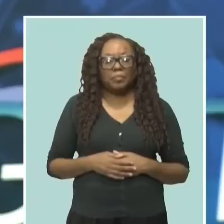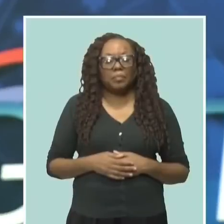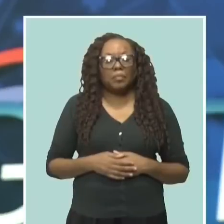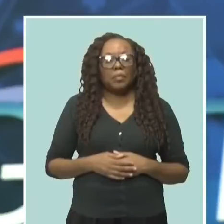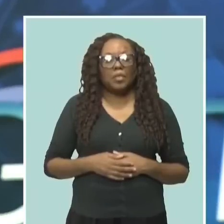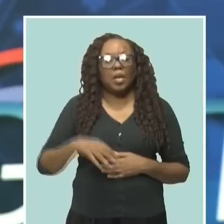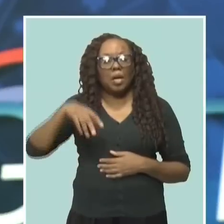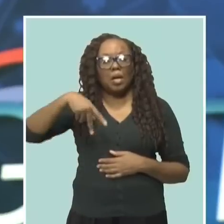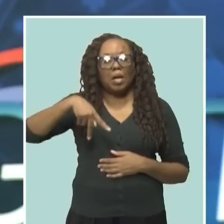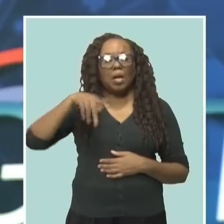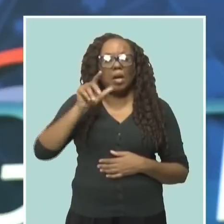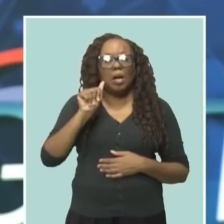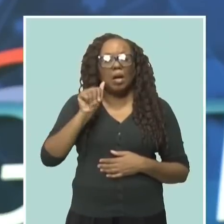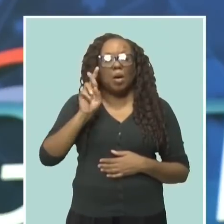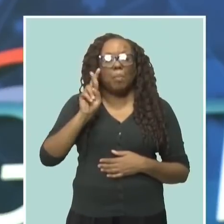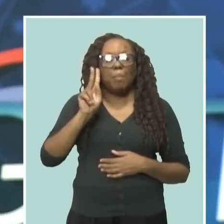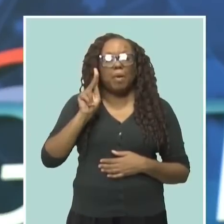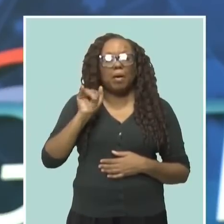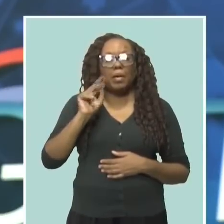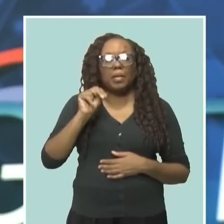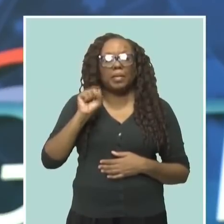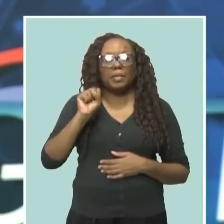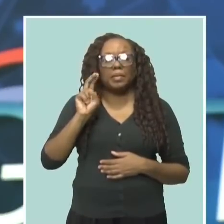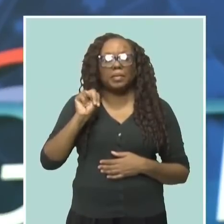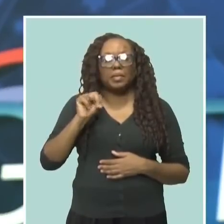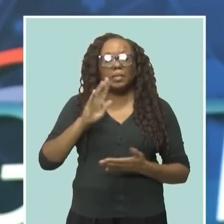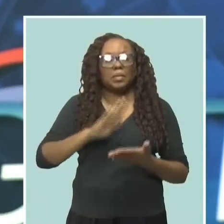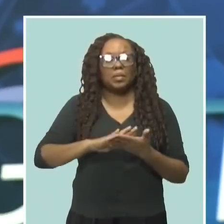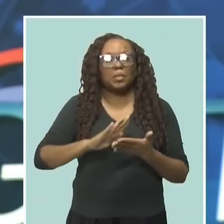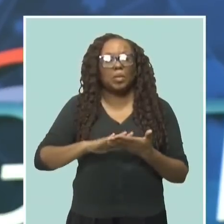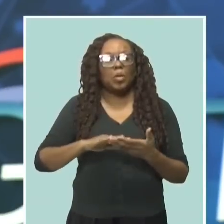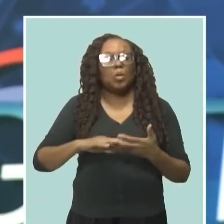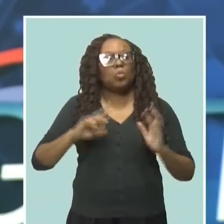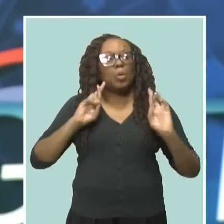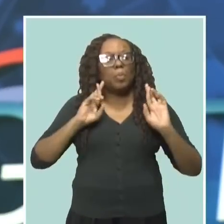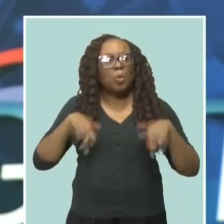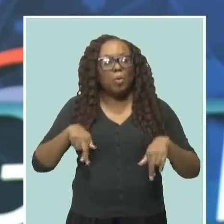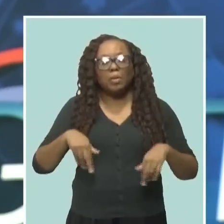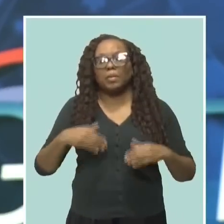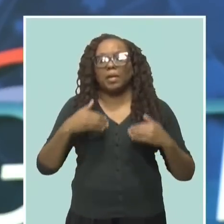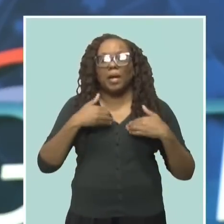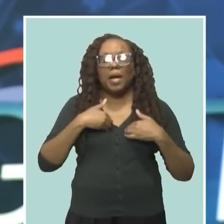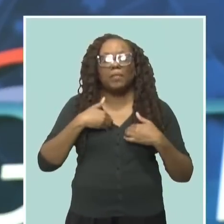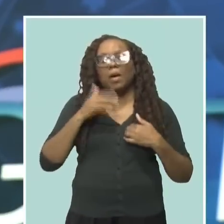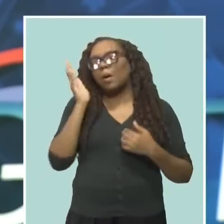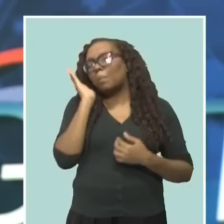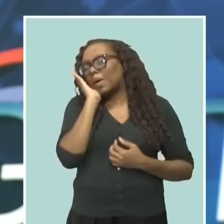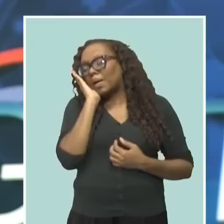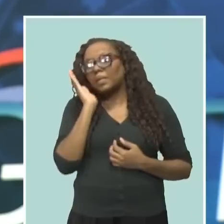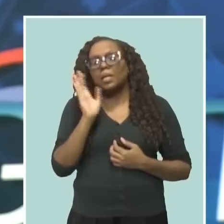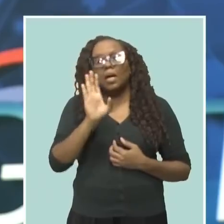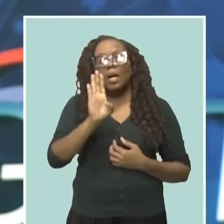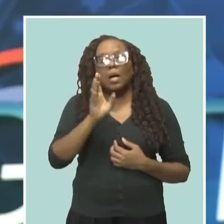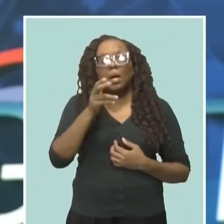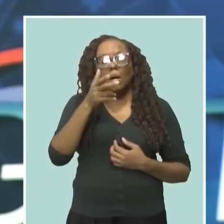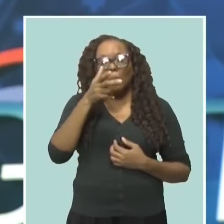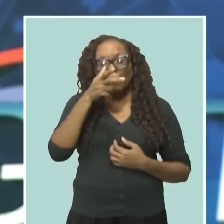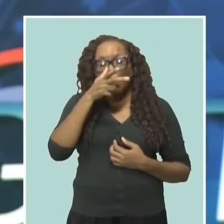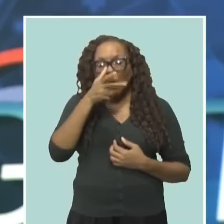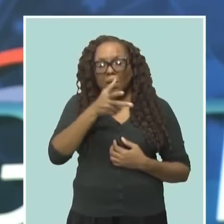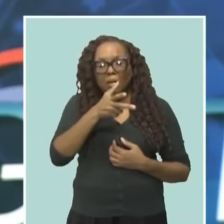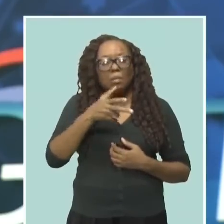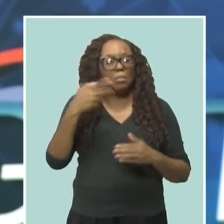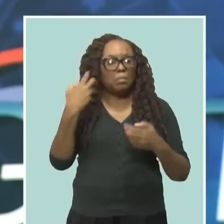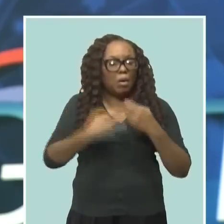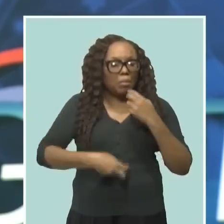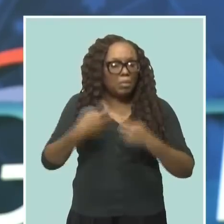The reported bed bug problem at Parkinson Memorial School is not a public health threat. This assurance from Acting